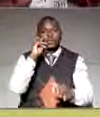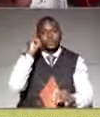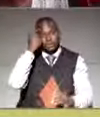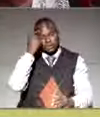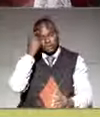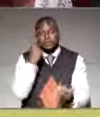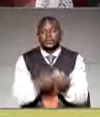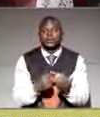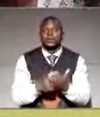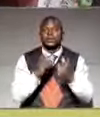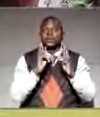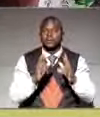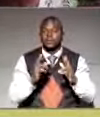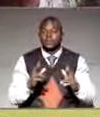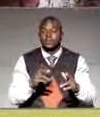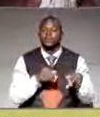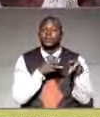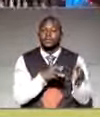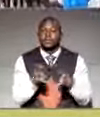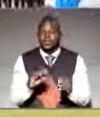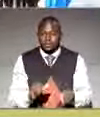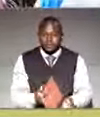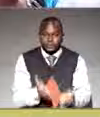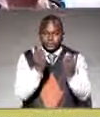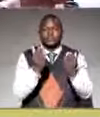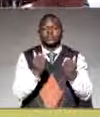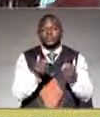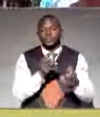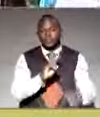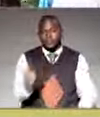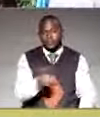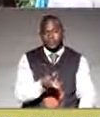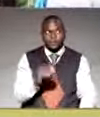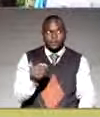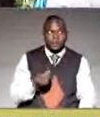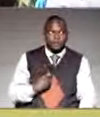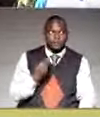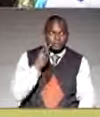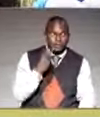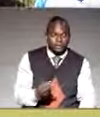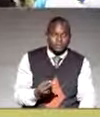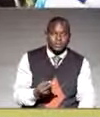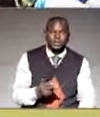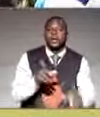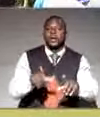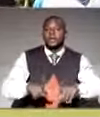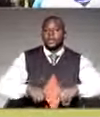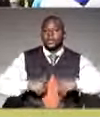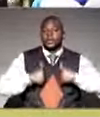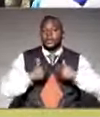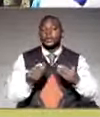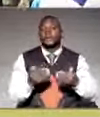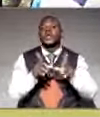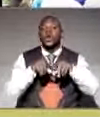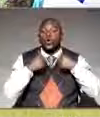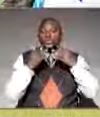Uganda's ReHope strategy. So as we promote peaceful coexistence, we also have to see that they live like how the host